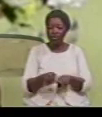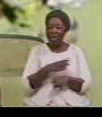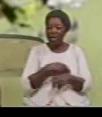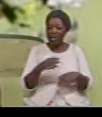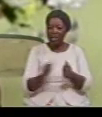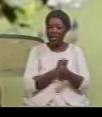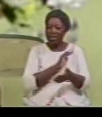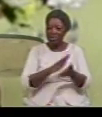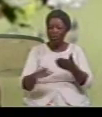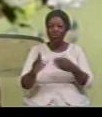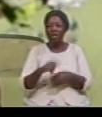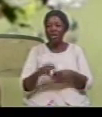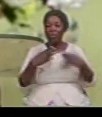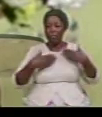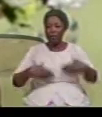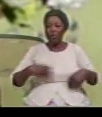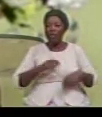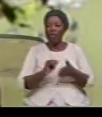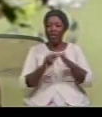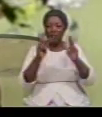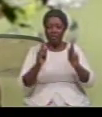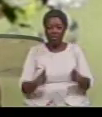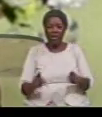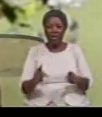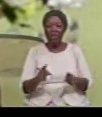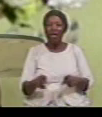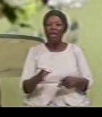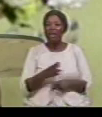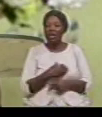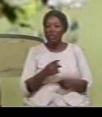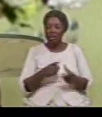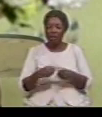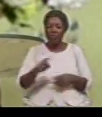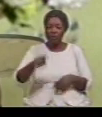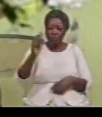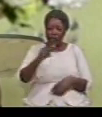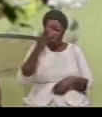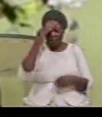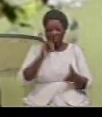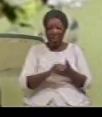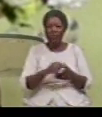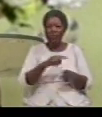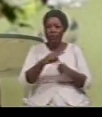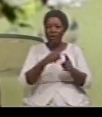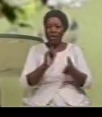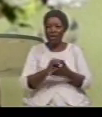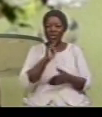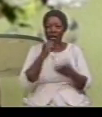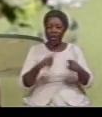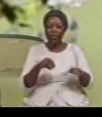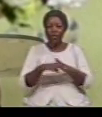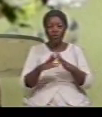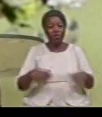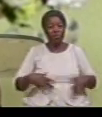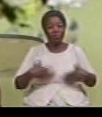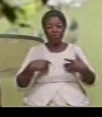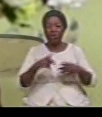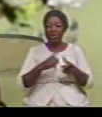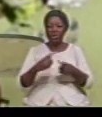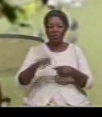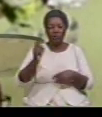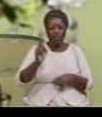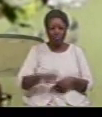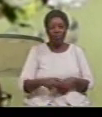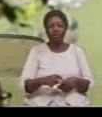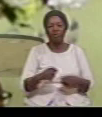verse 3, verse 20 to 22 of Leviticus chapter 13. And then number 5, hot